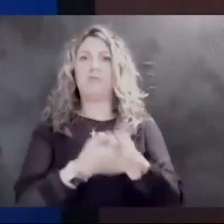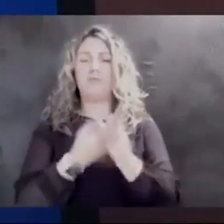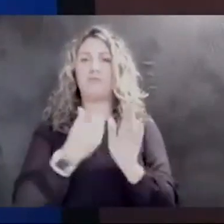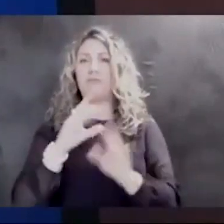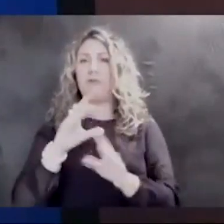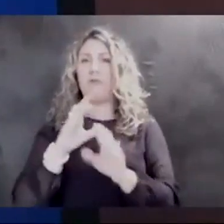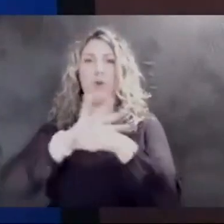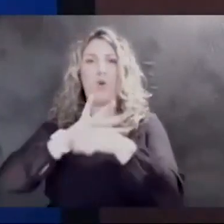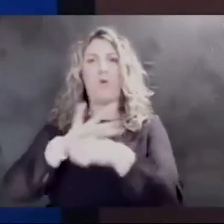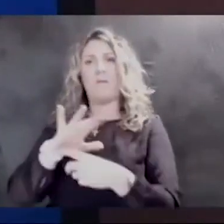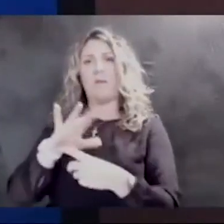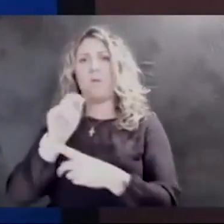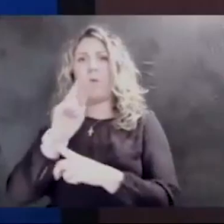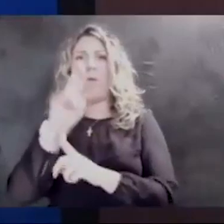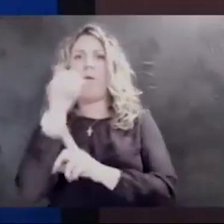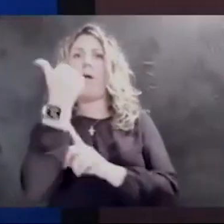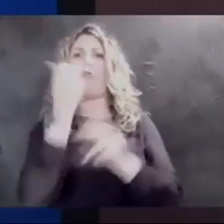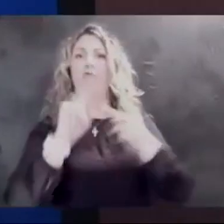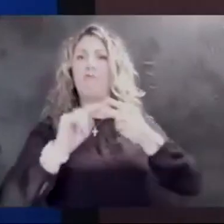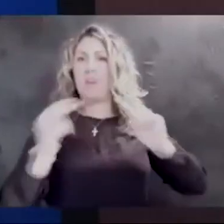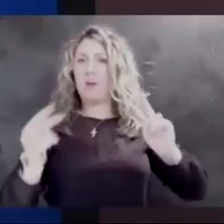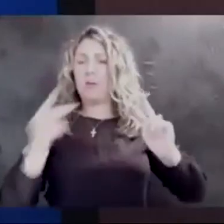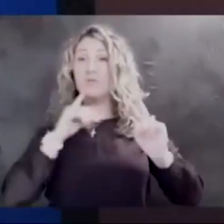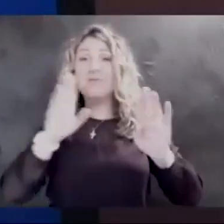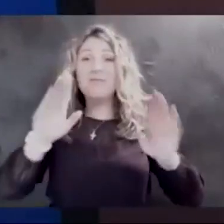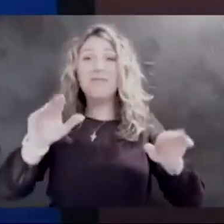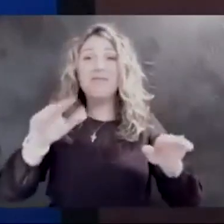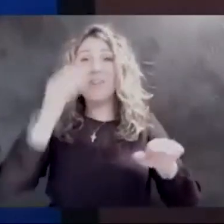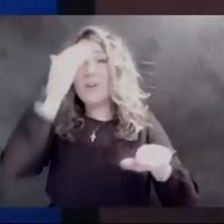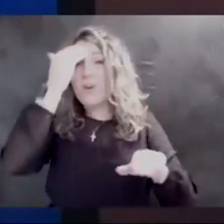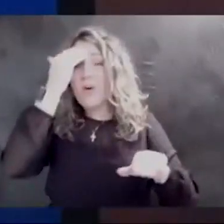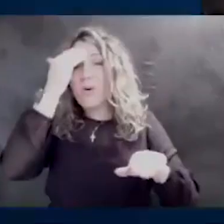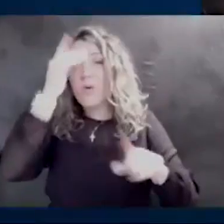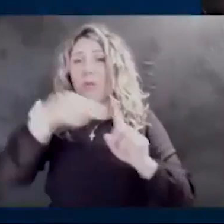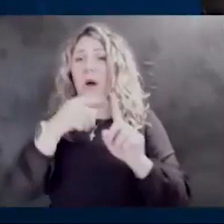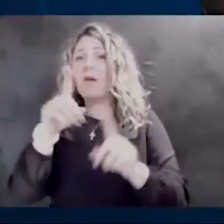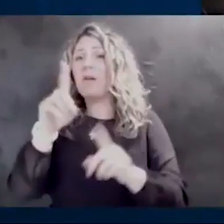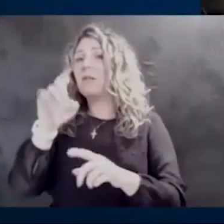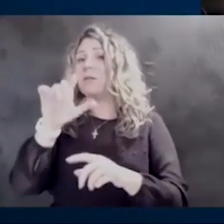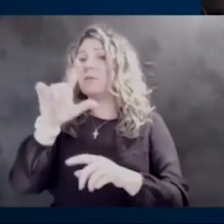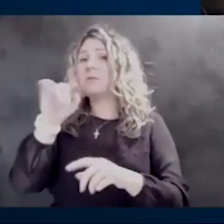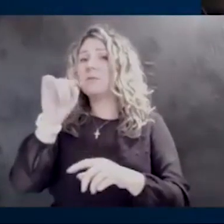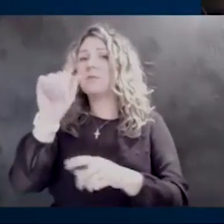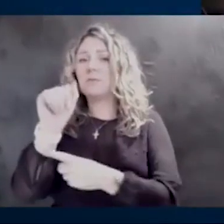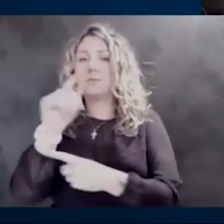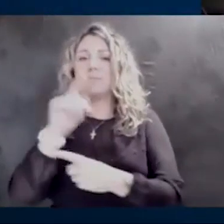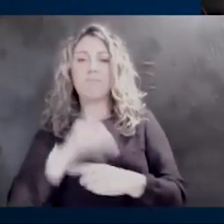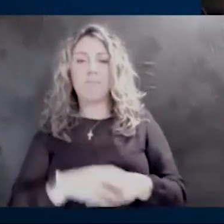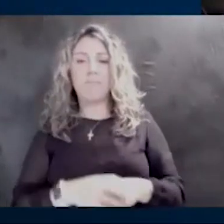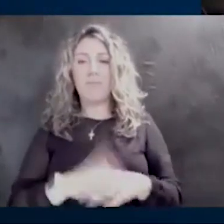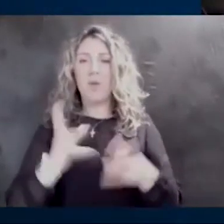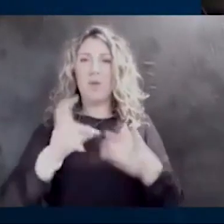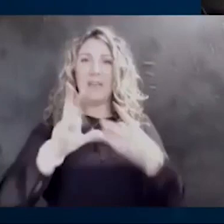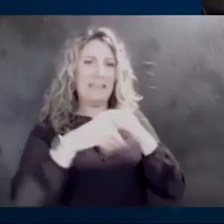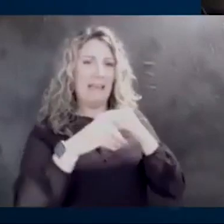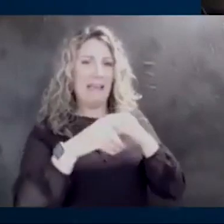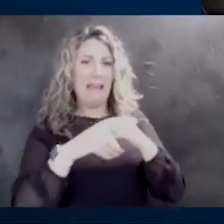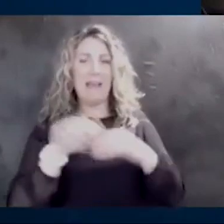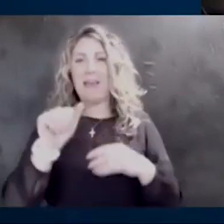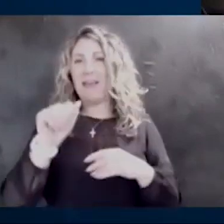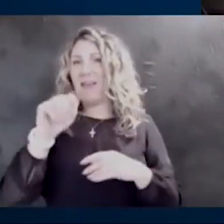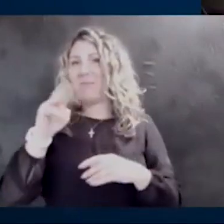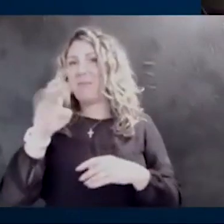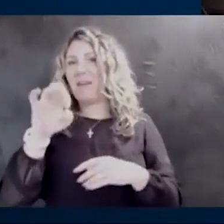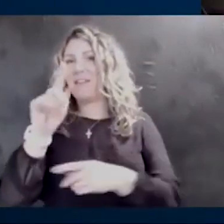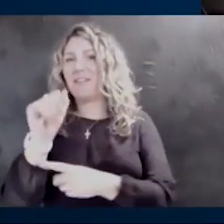variants. So beware of the Delta. Jill, I have please. a comment to add to that. First, I was laughing because you say